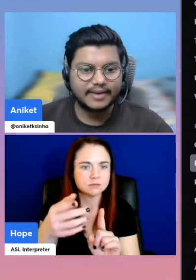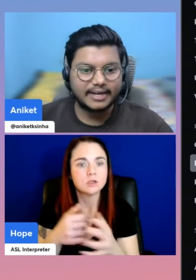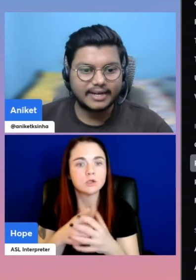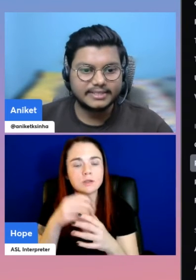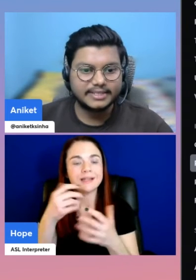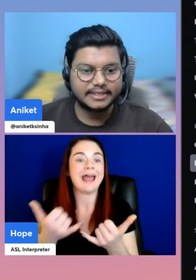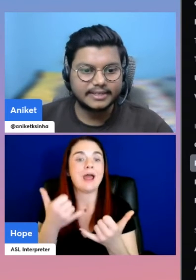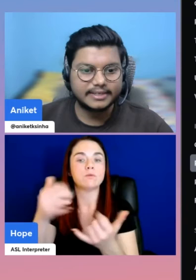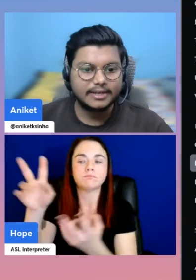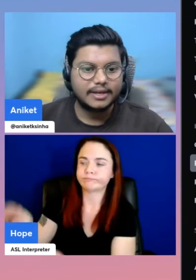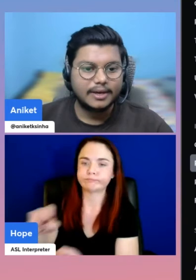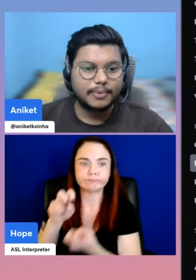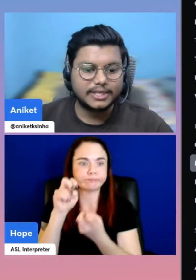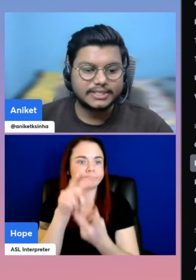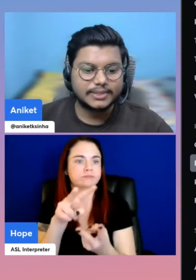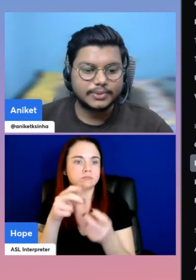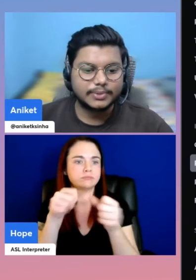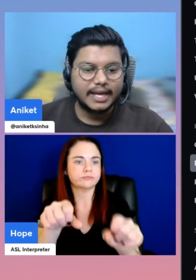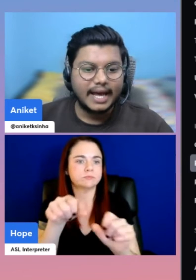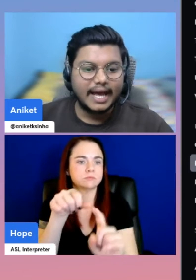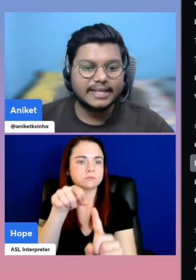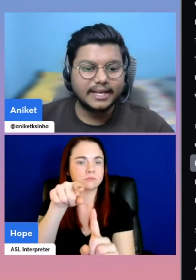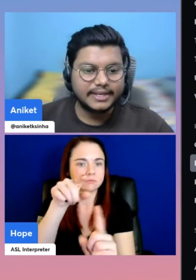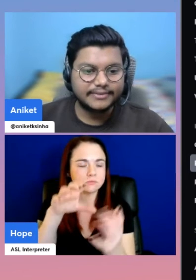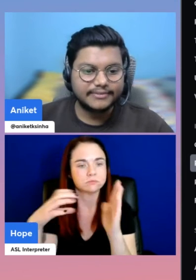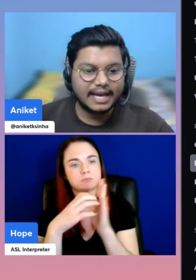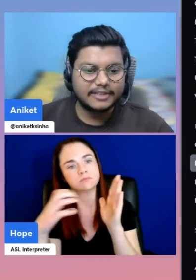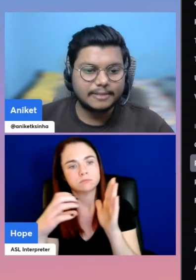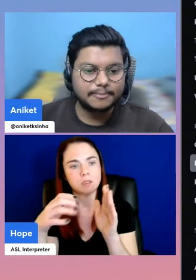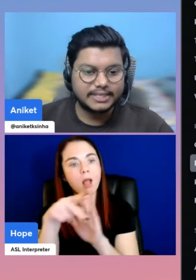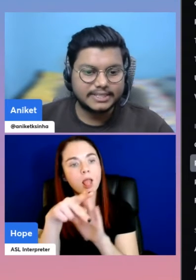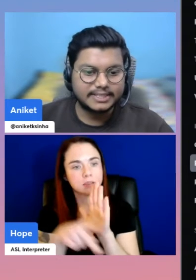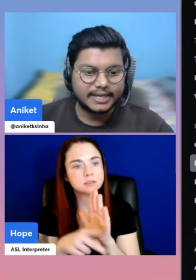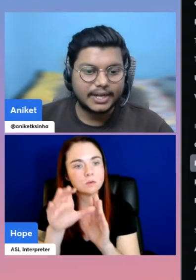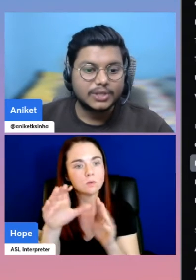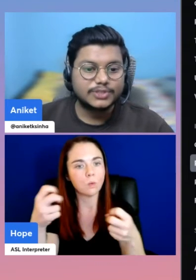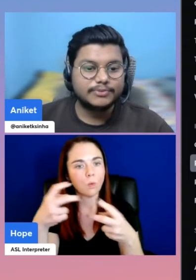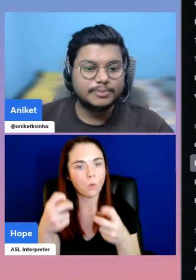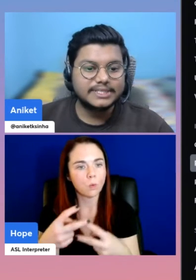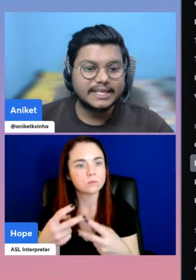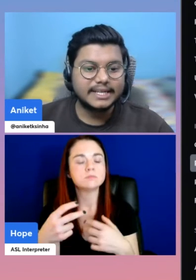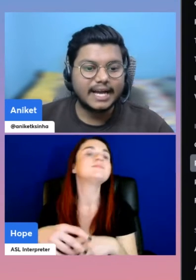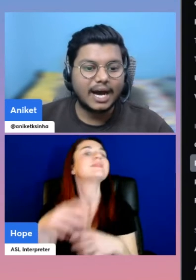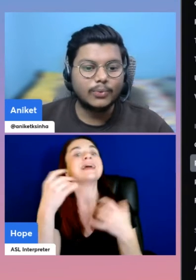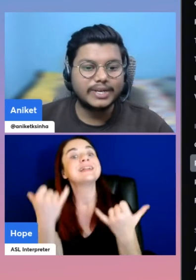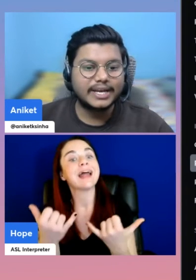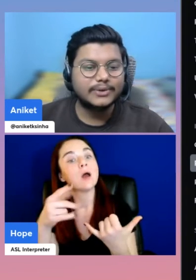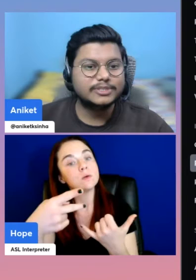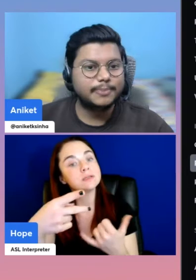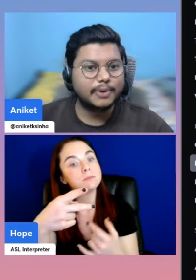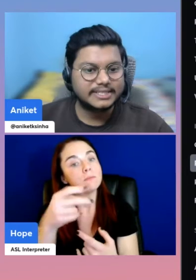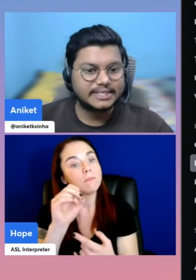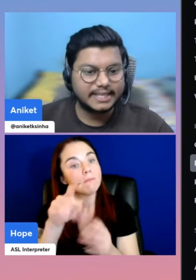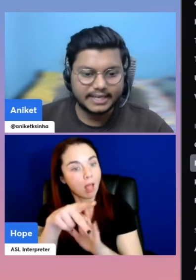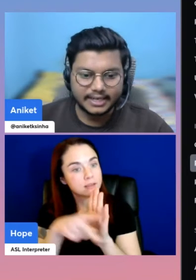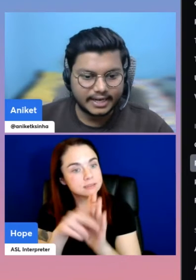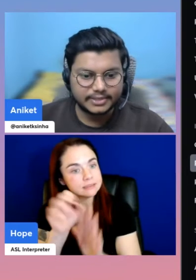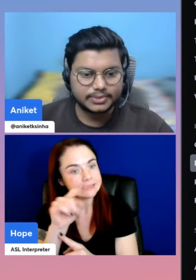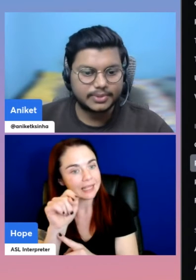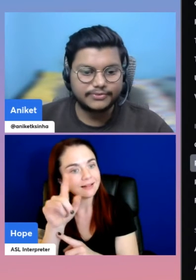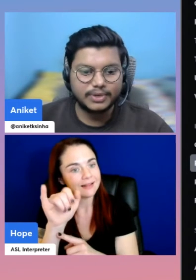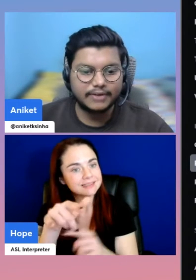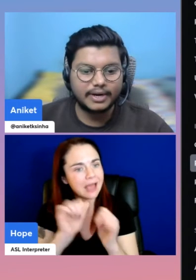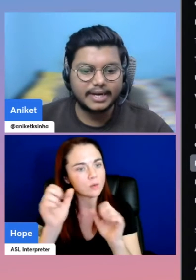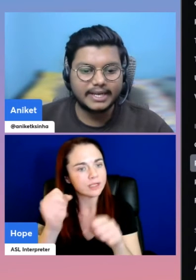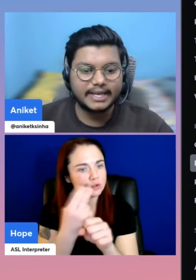so we have added the Sentinel policy code, and then we have the policy set. So we would be seeing that how we can use the policy set ahead.